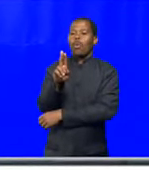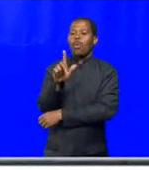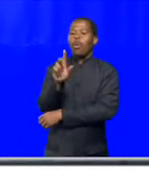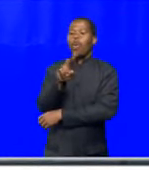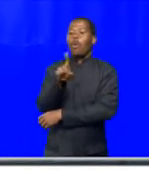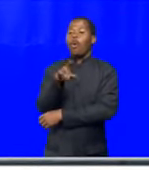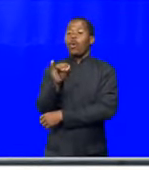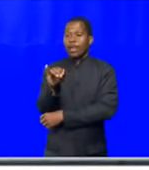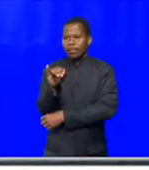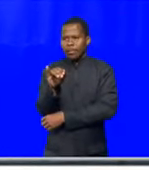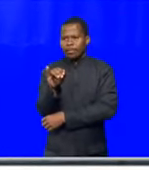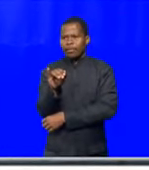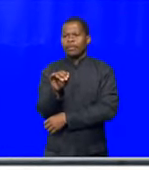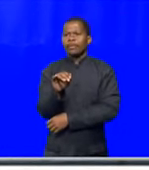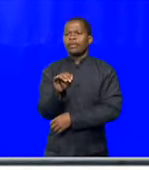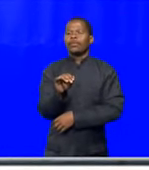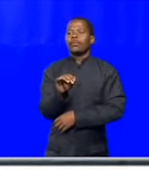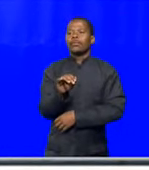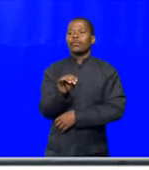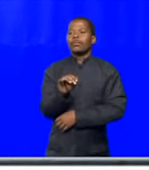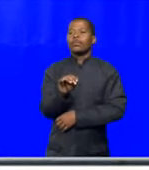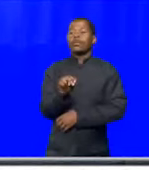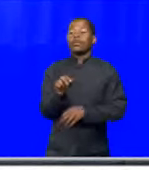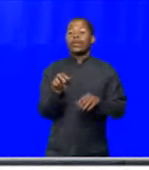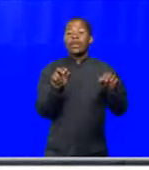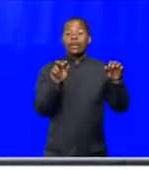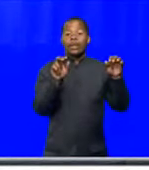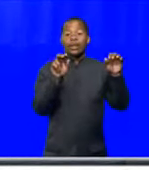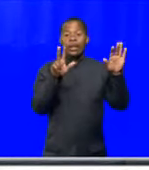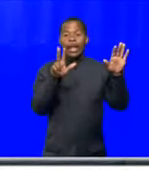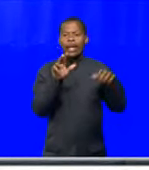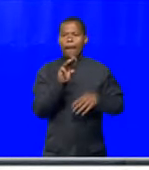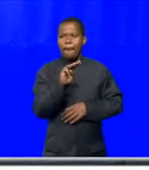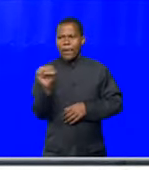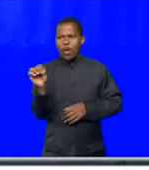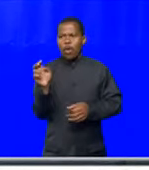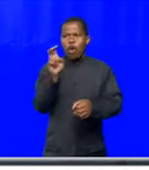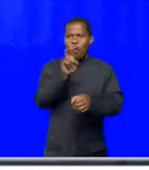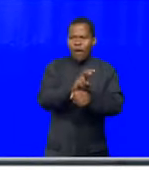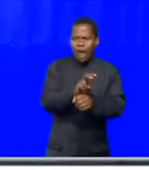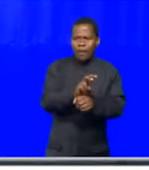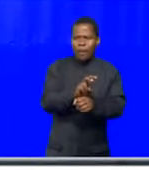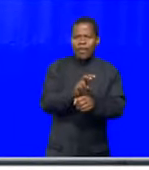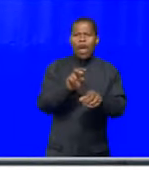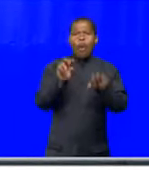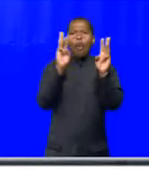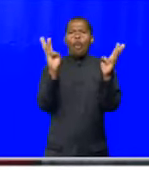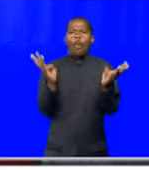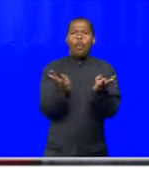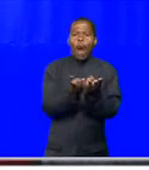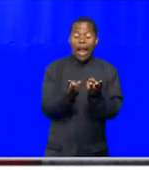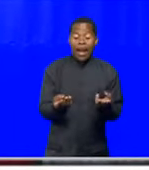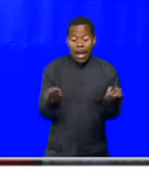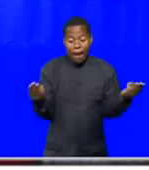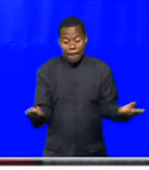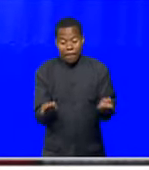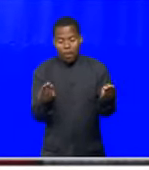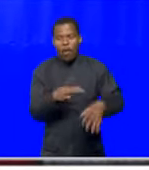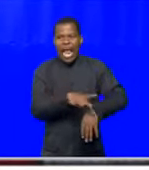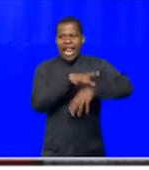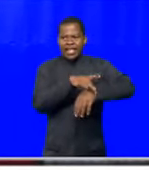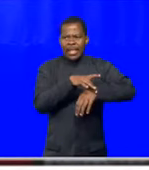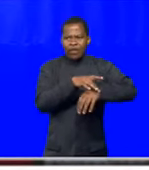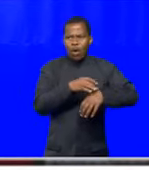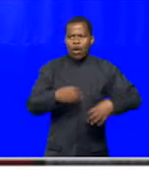More than 8 million individuals are affected by chronic kidney diseases globally. It has been recognized as a